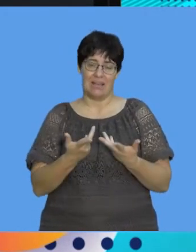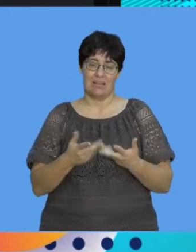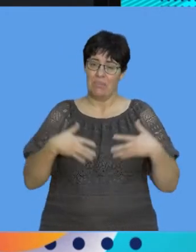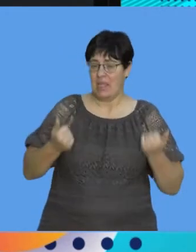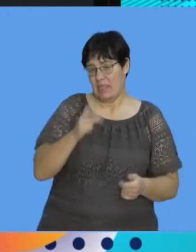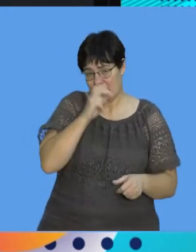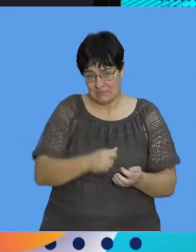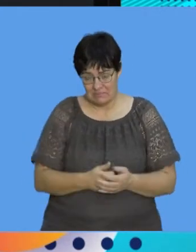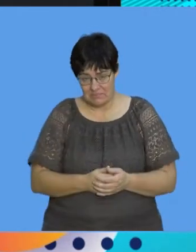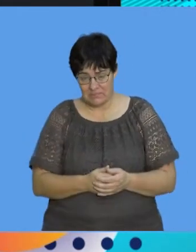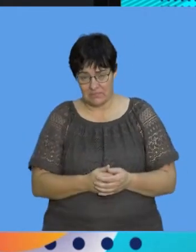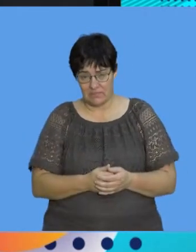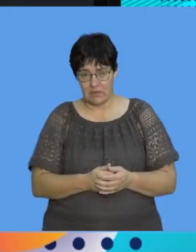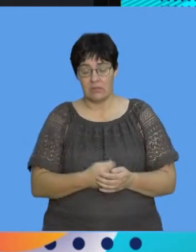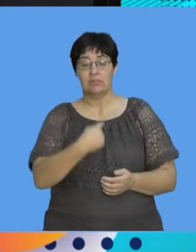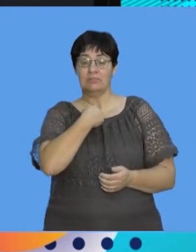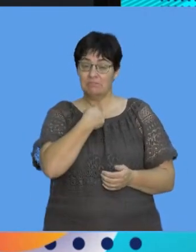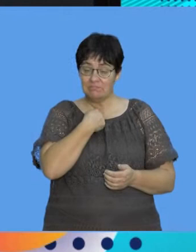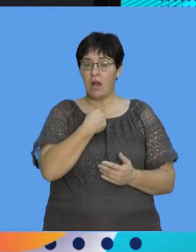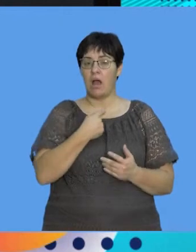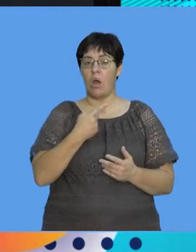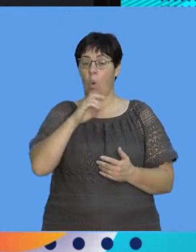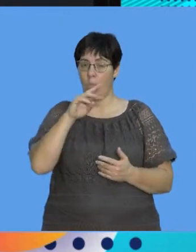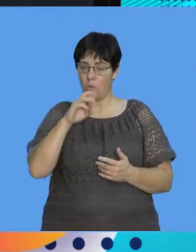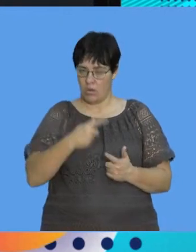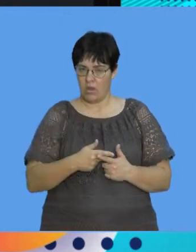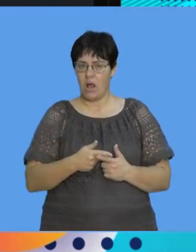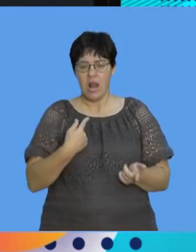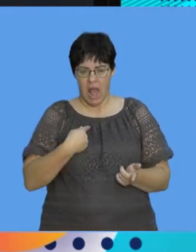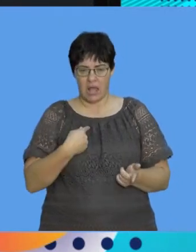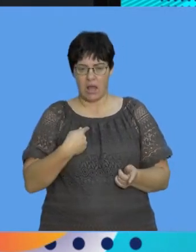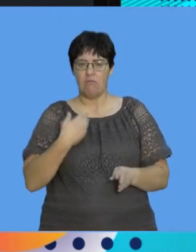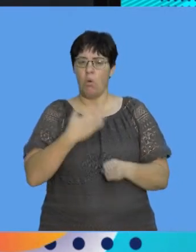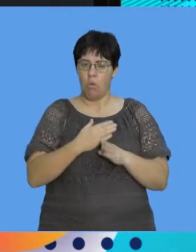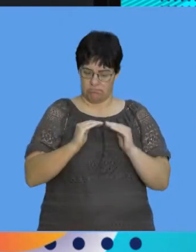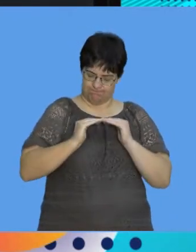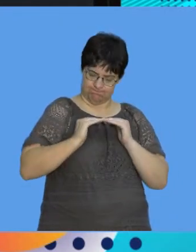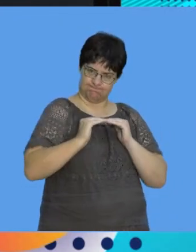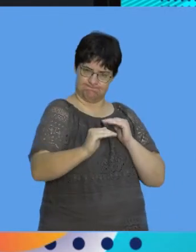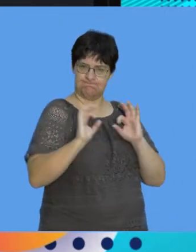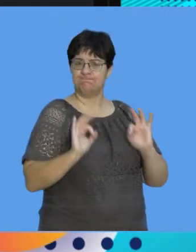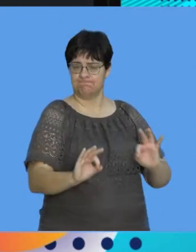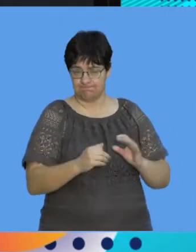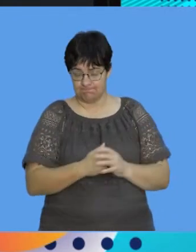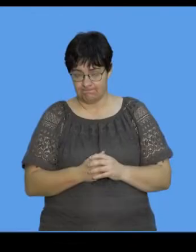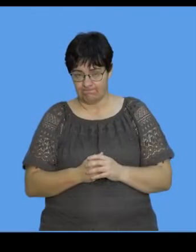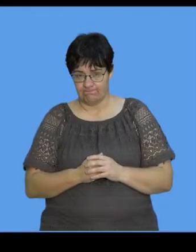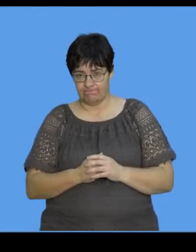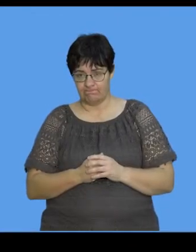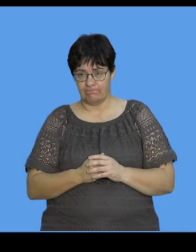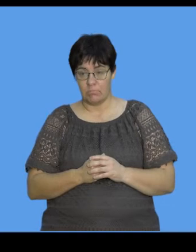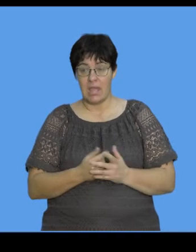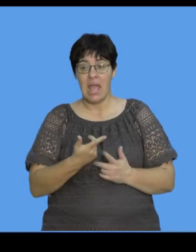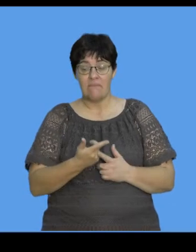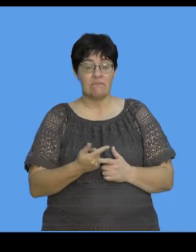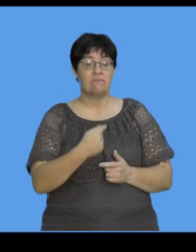So this hormone keeps our body, right, how we function on a level. Now, if we have too little